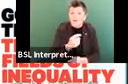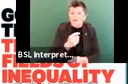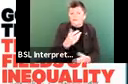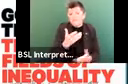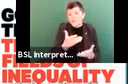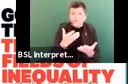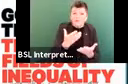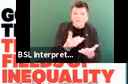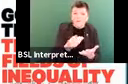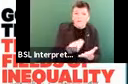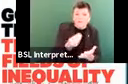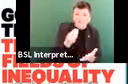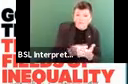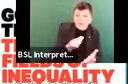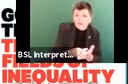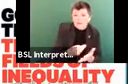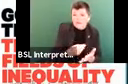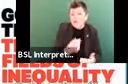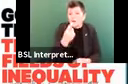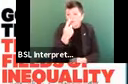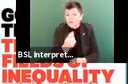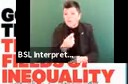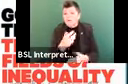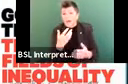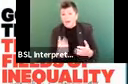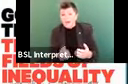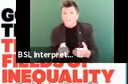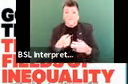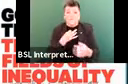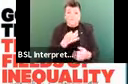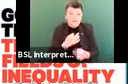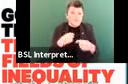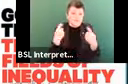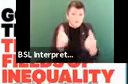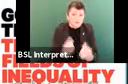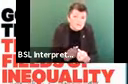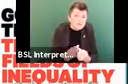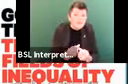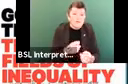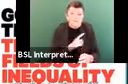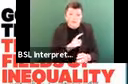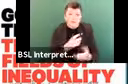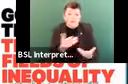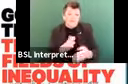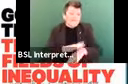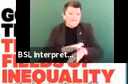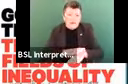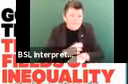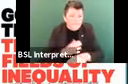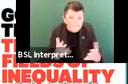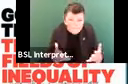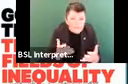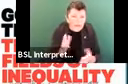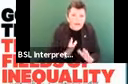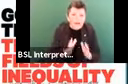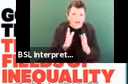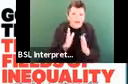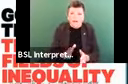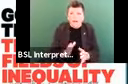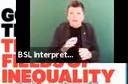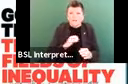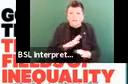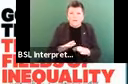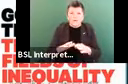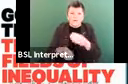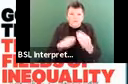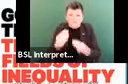violence, a risk, a collective risk of us. Due to lack of time, I will not insist on Johan Terborn,